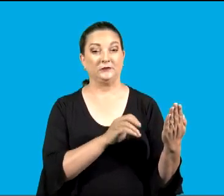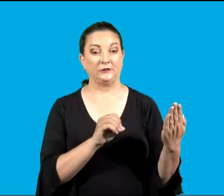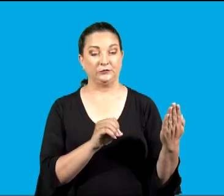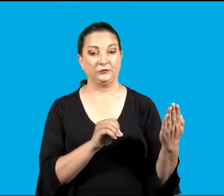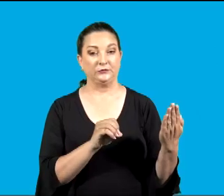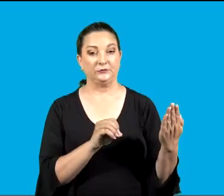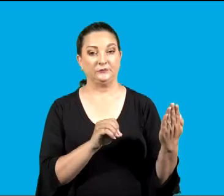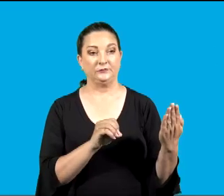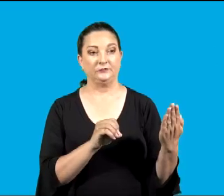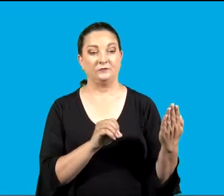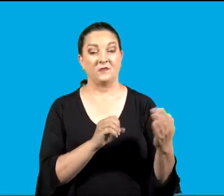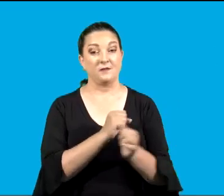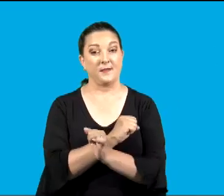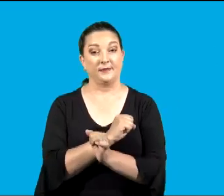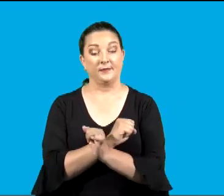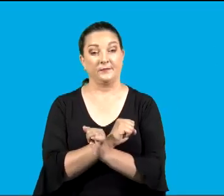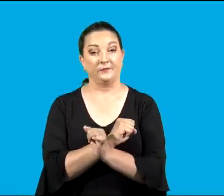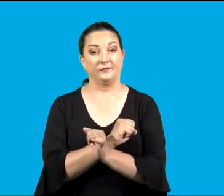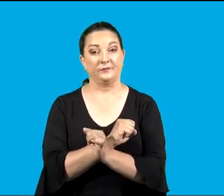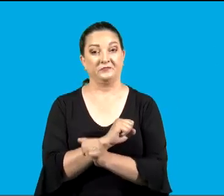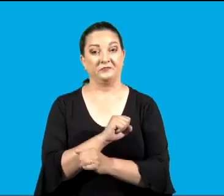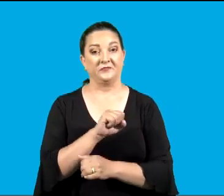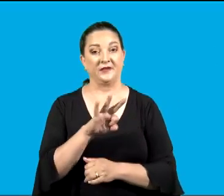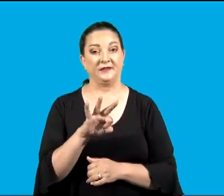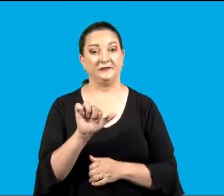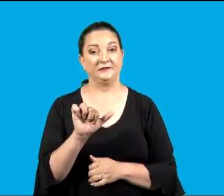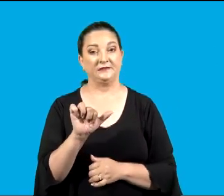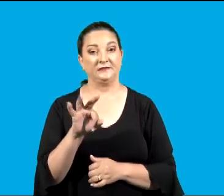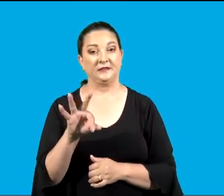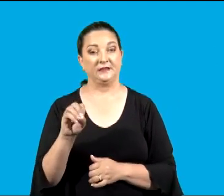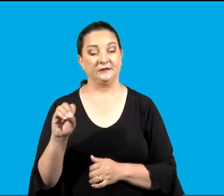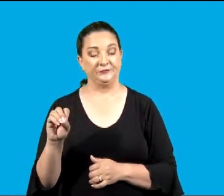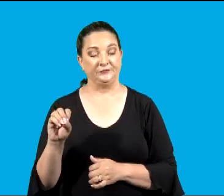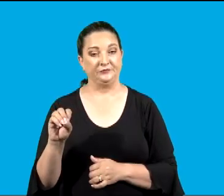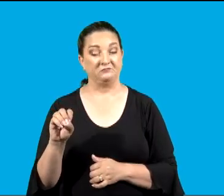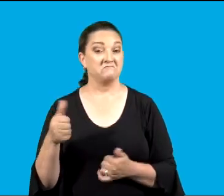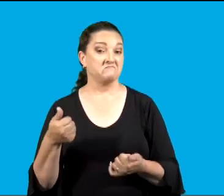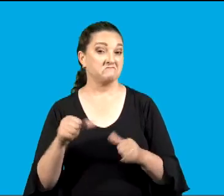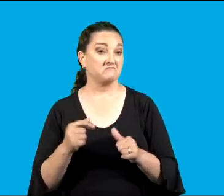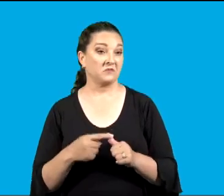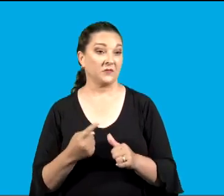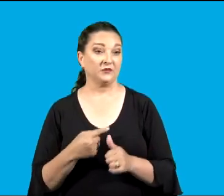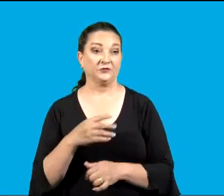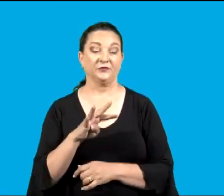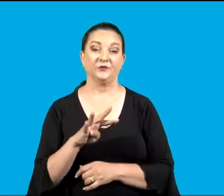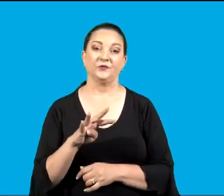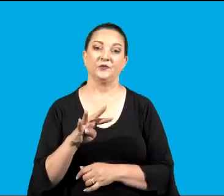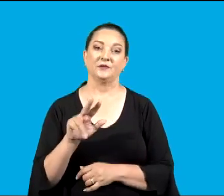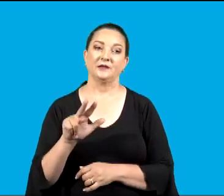over my 600 multiply by 36,300, and that will give me